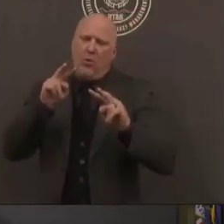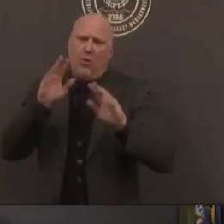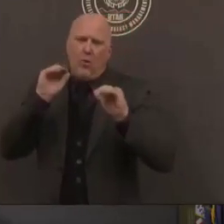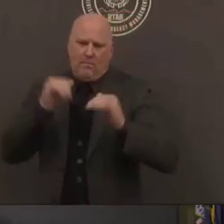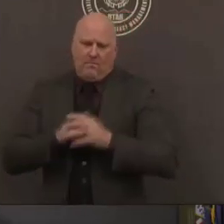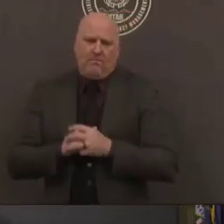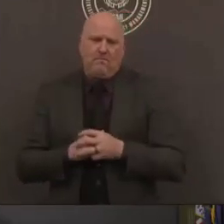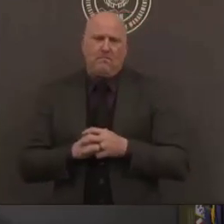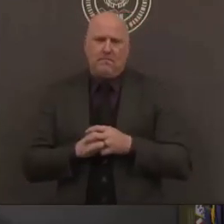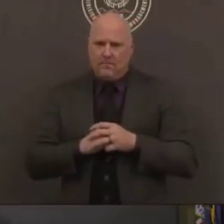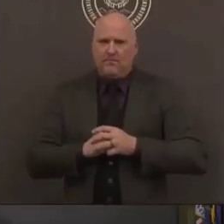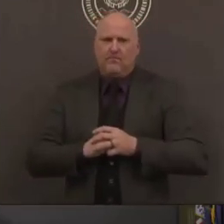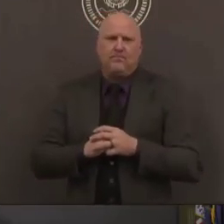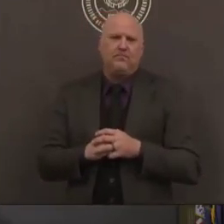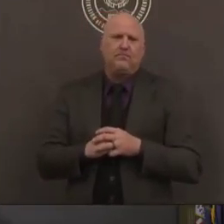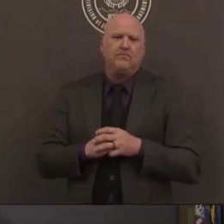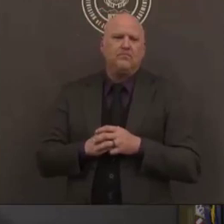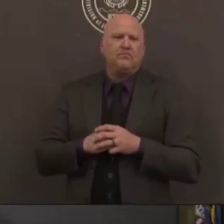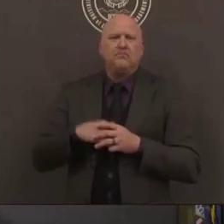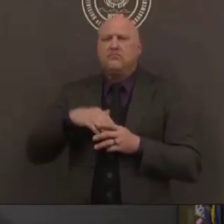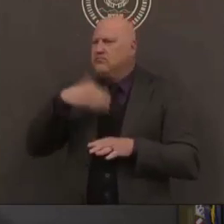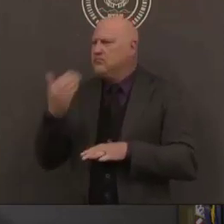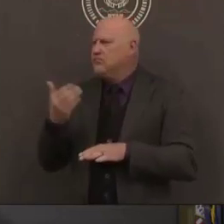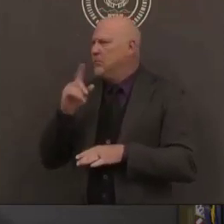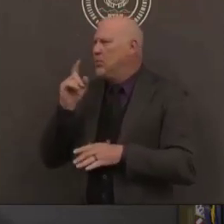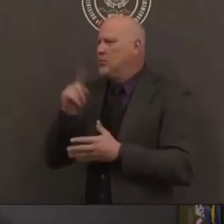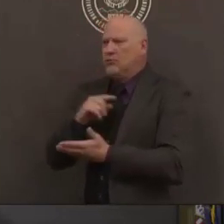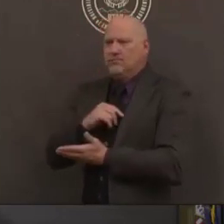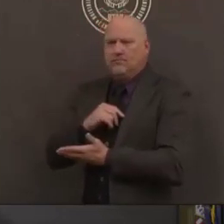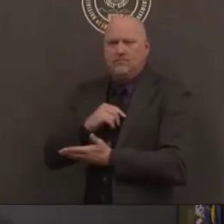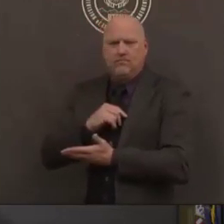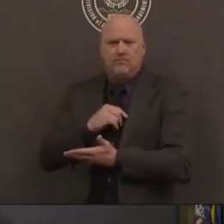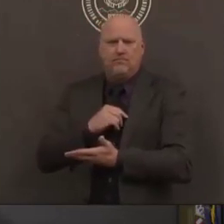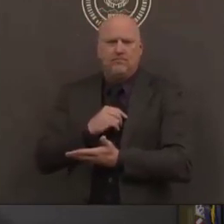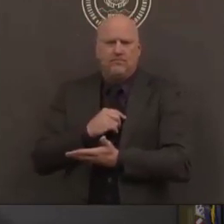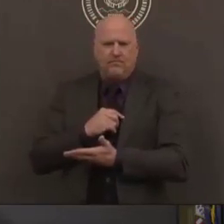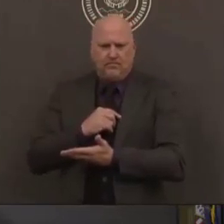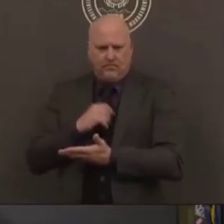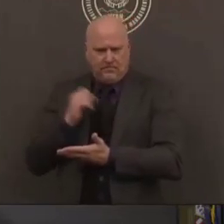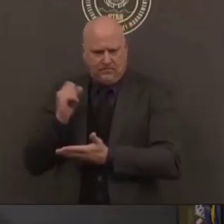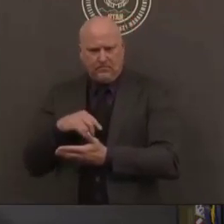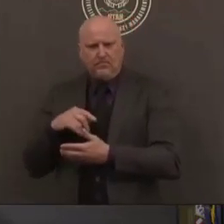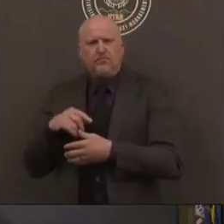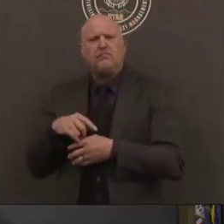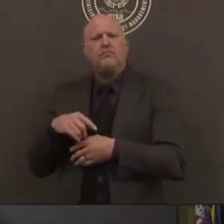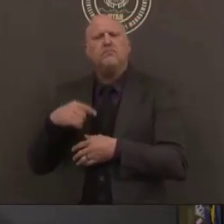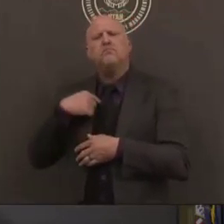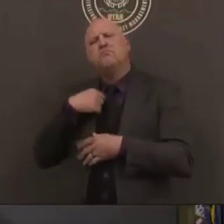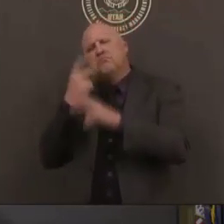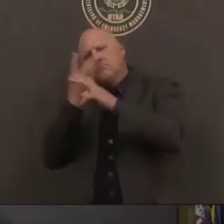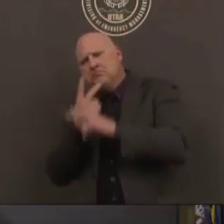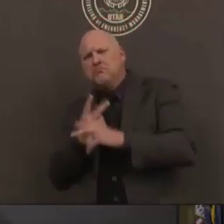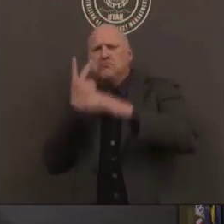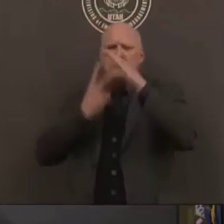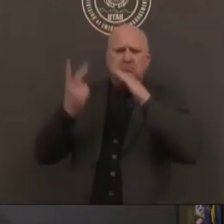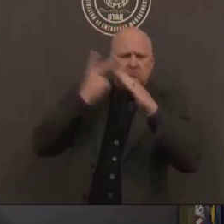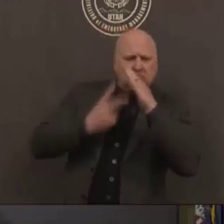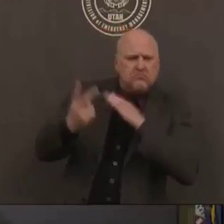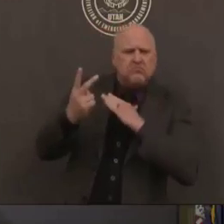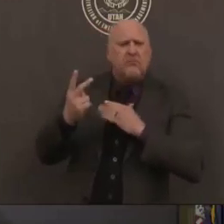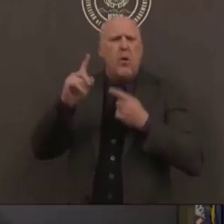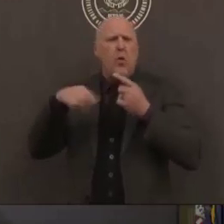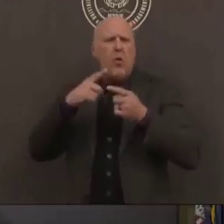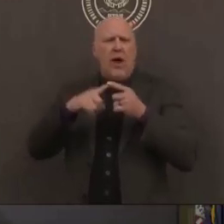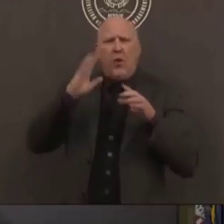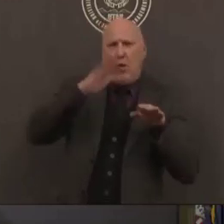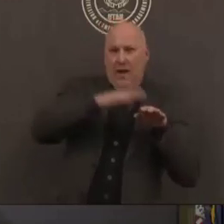Hi there, Dr. Dunn. We've talked about projections and the possible peak. Can you tell us when we're looking at our possible peak, and then